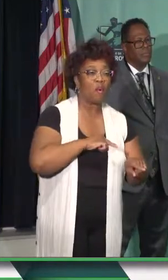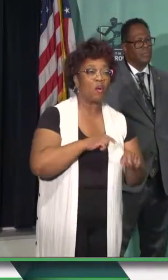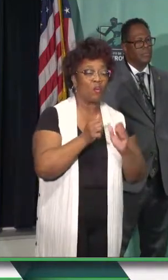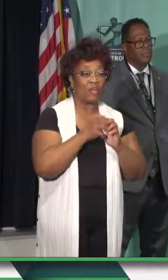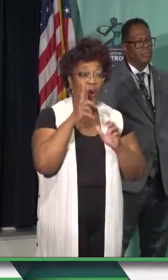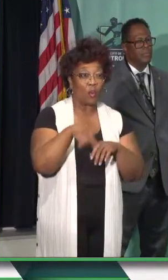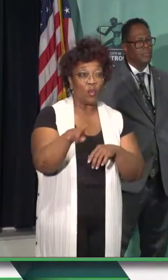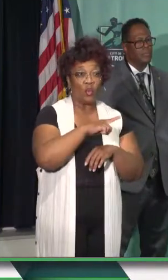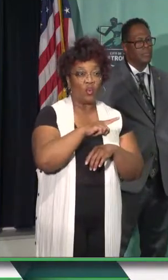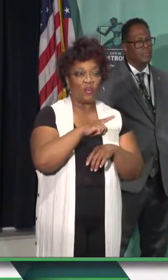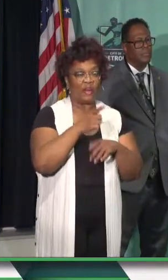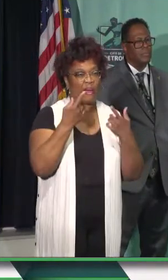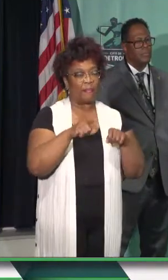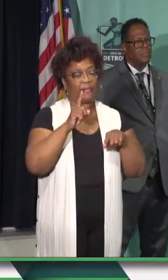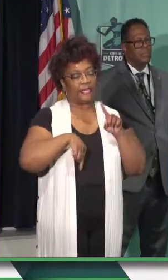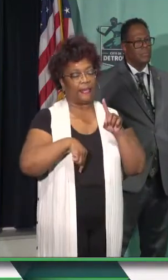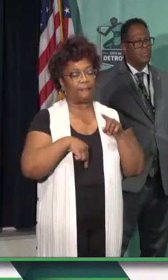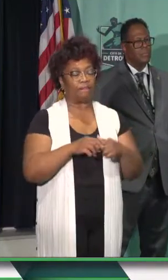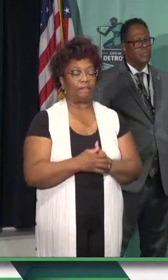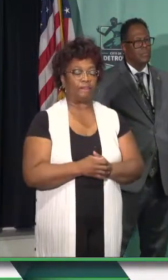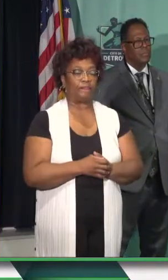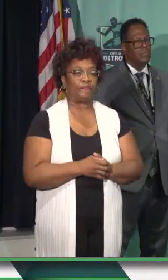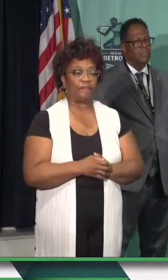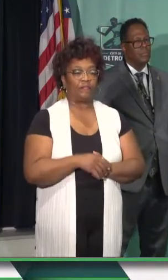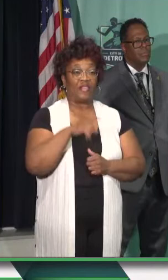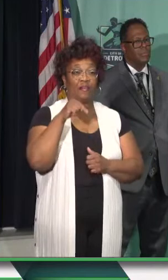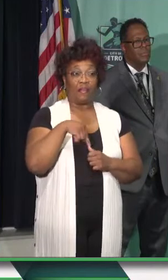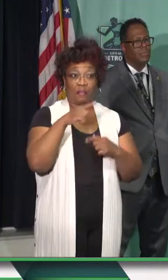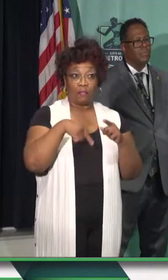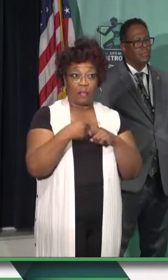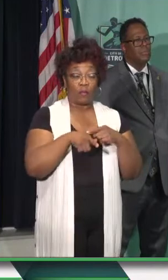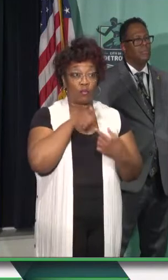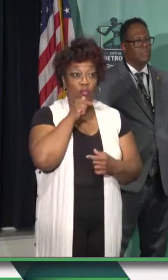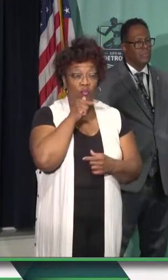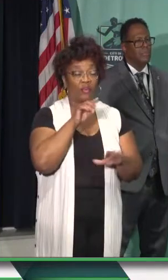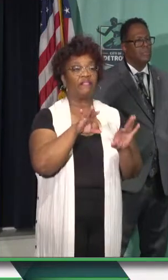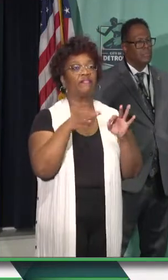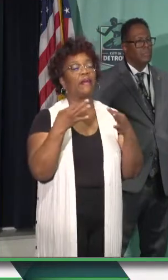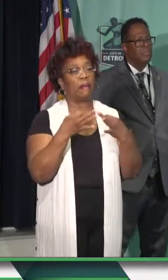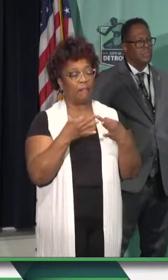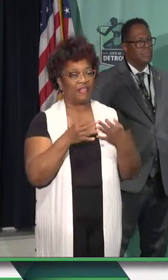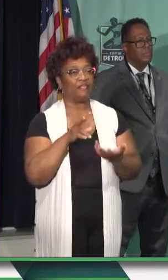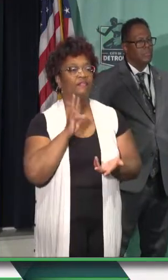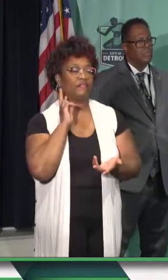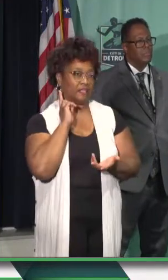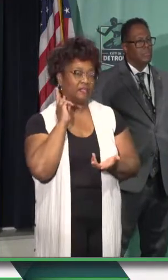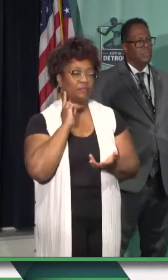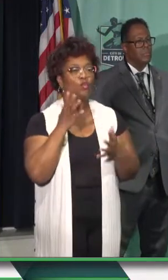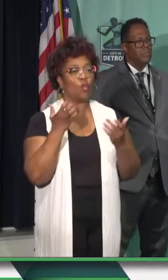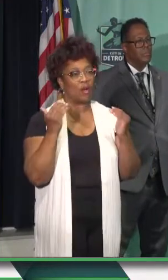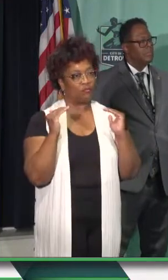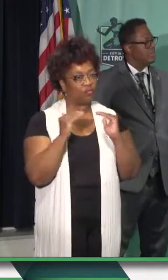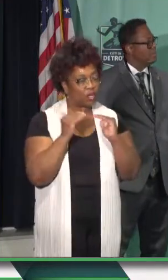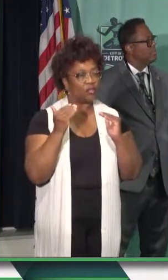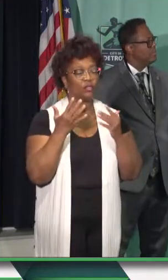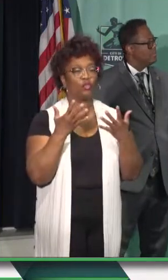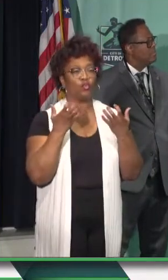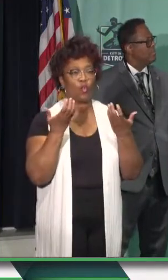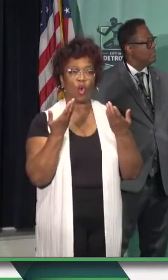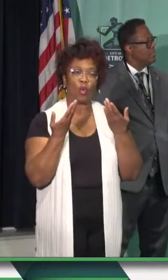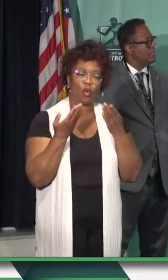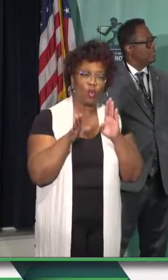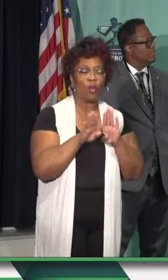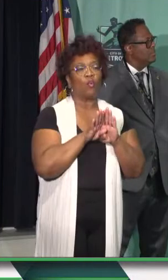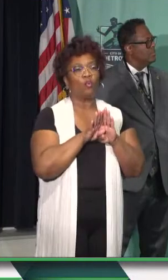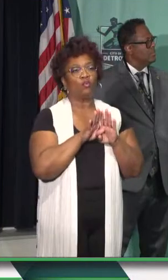talked about and said it so eloquently, this is about the families. This is about the victims, bringing justice, bringing closure to